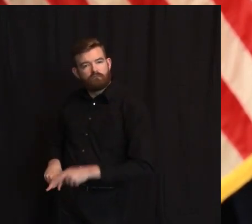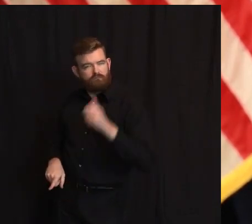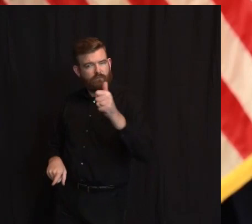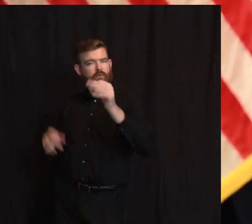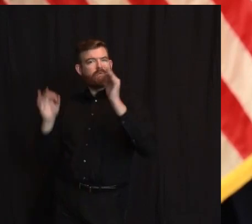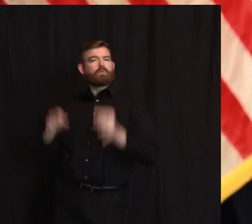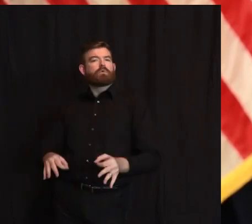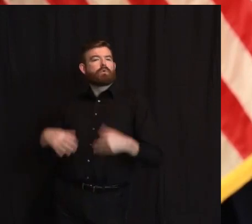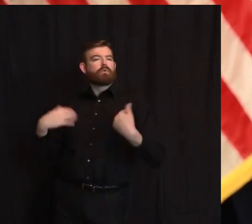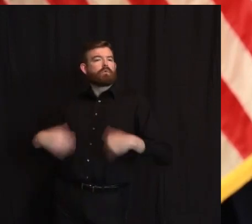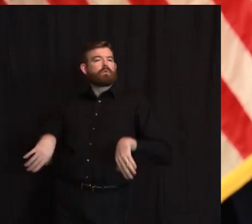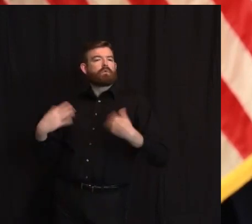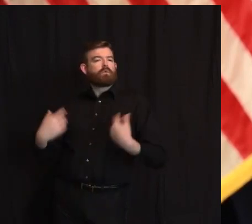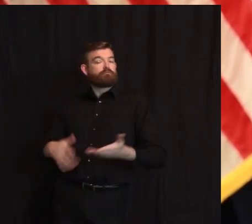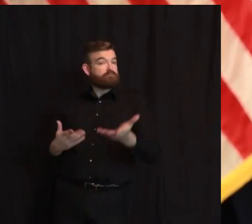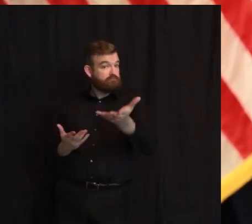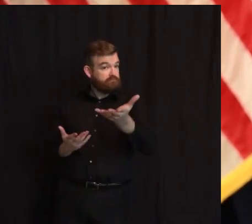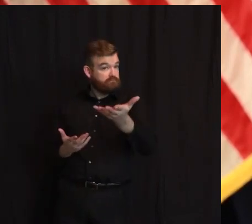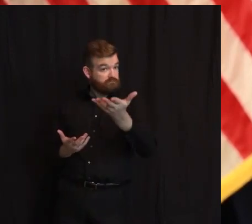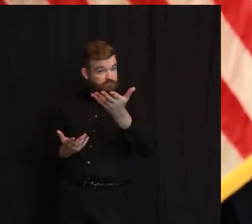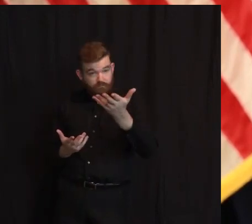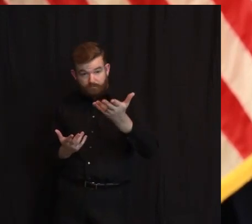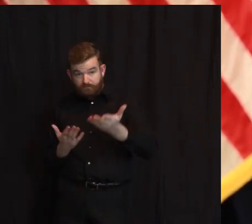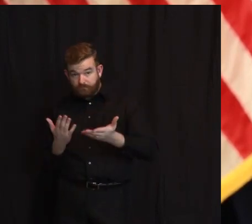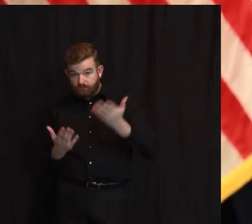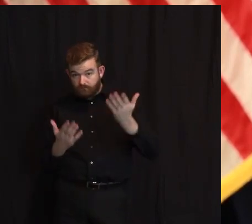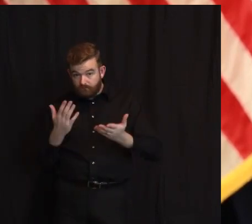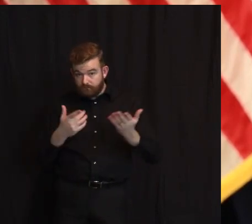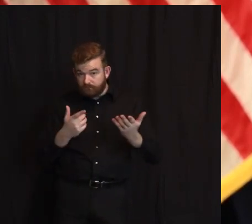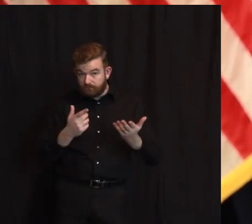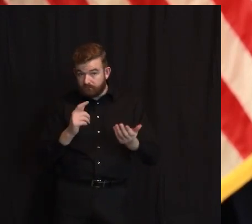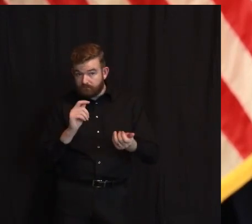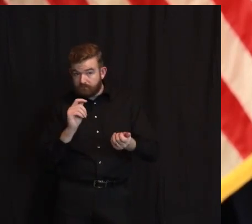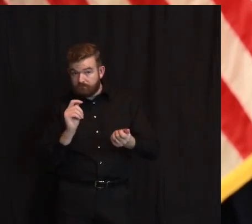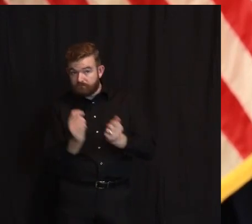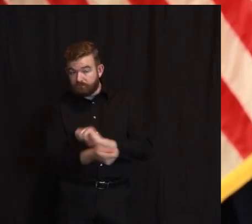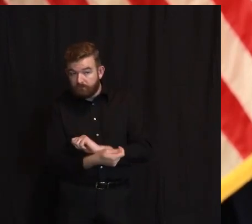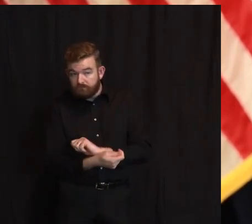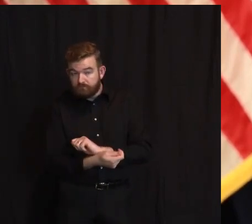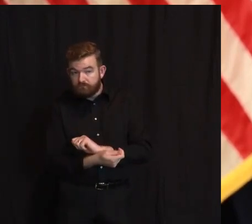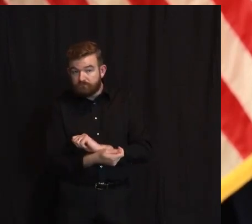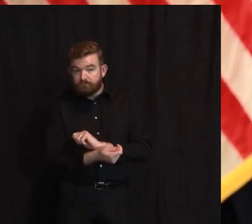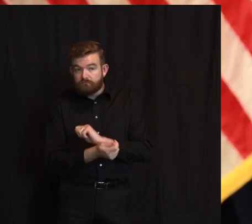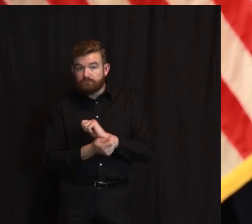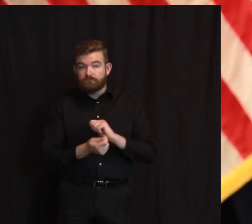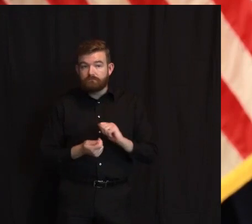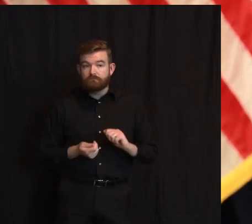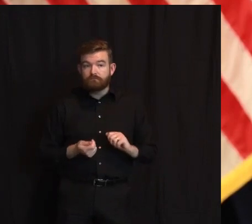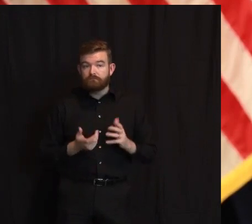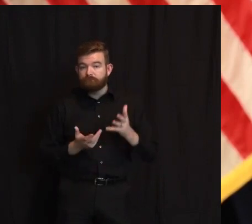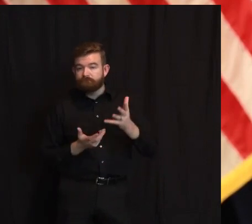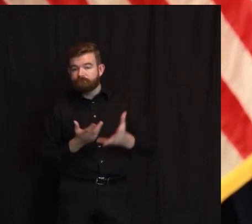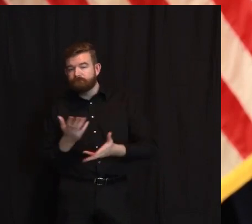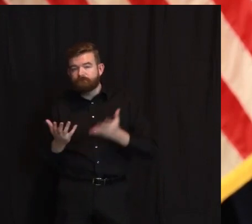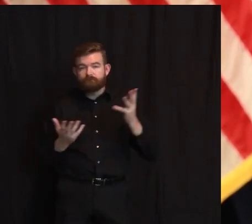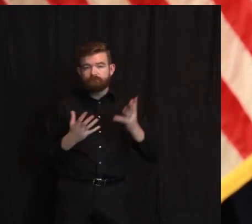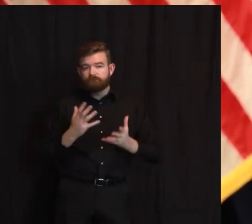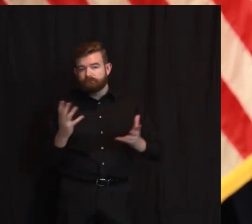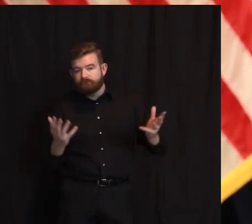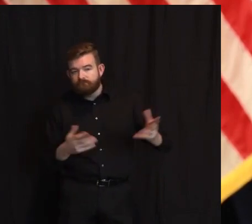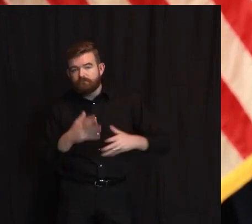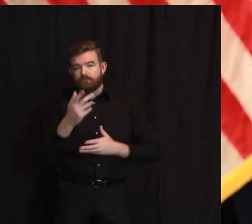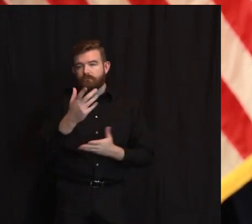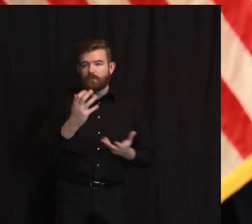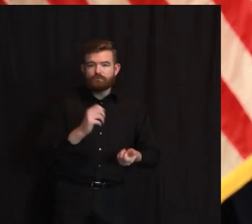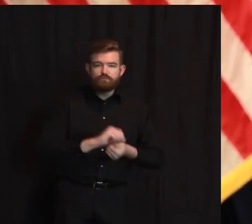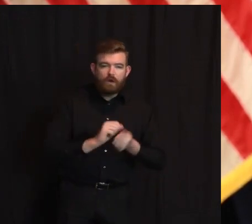other changes that you've said you couldn't make because of the legislation, like, for instance, making it easier to vote registration,